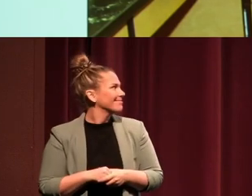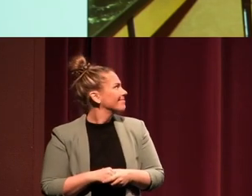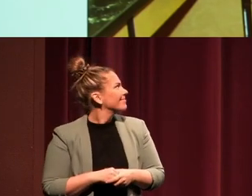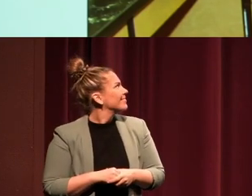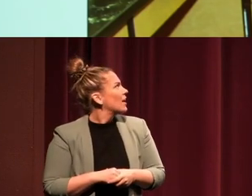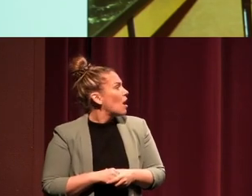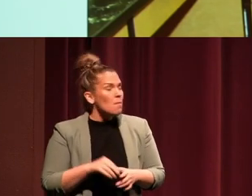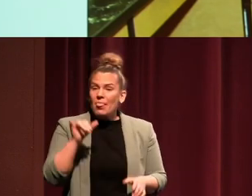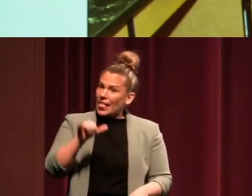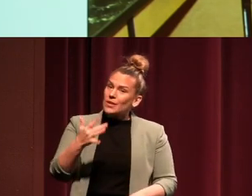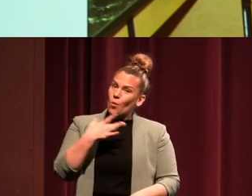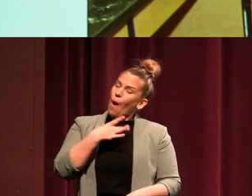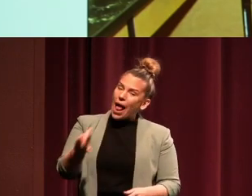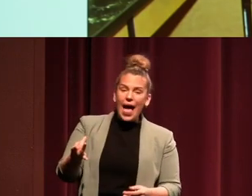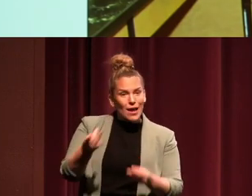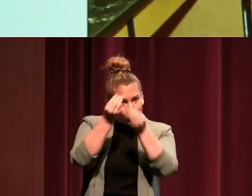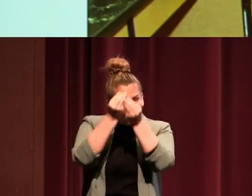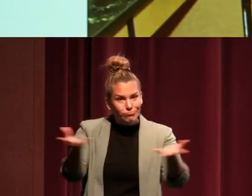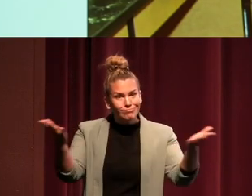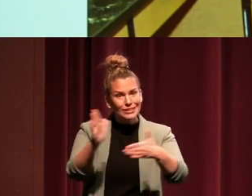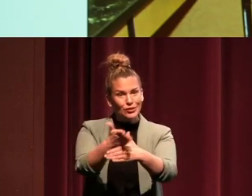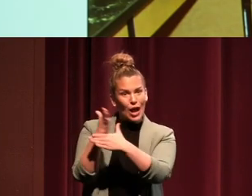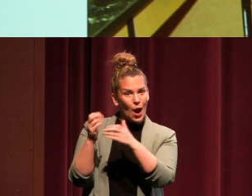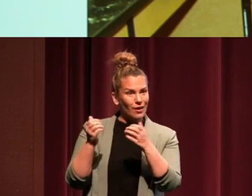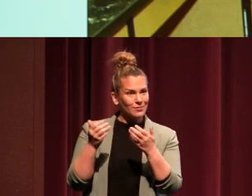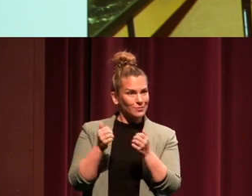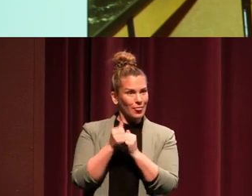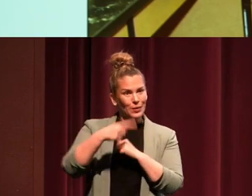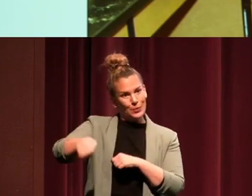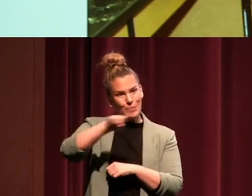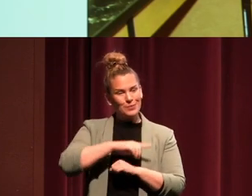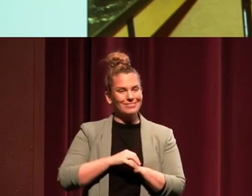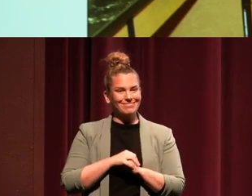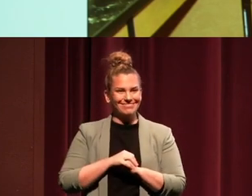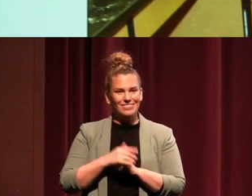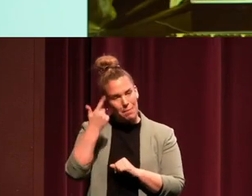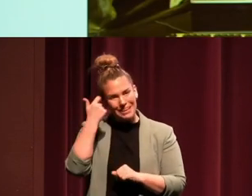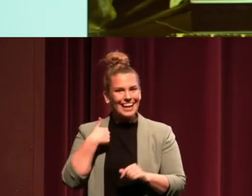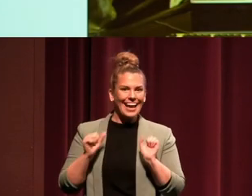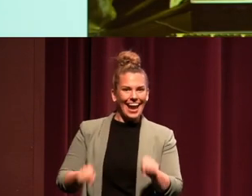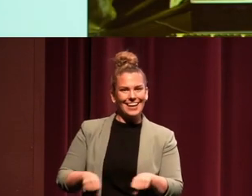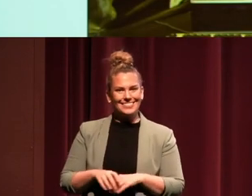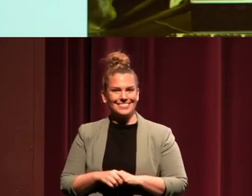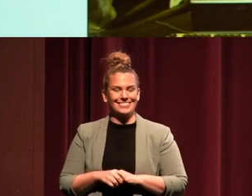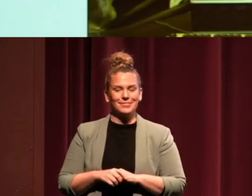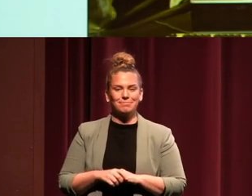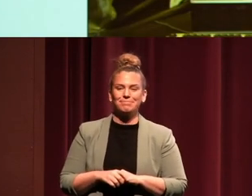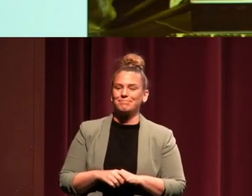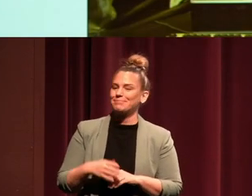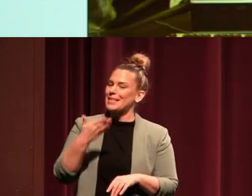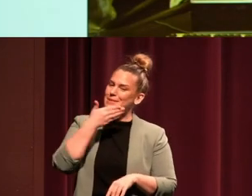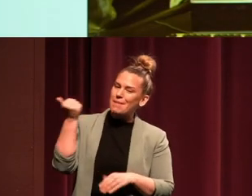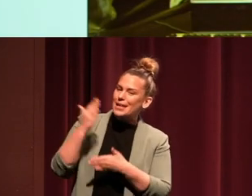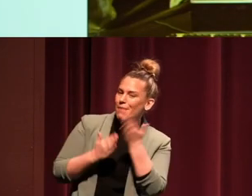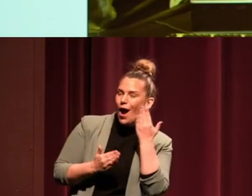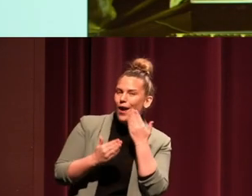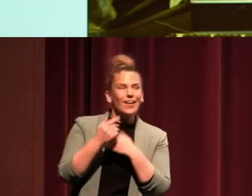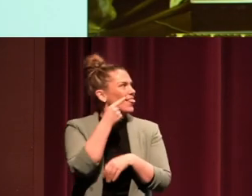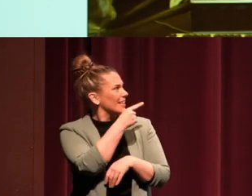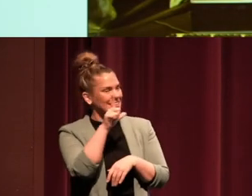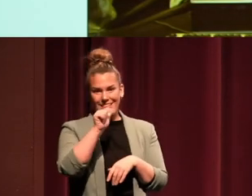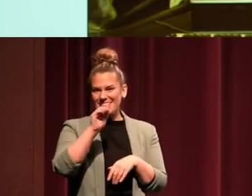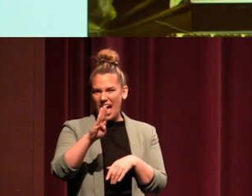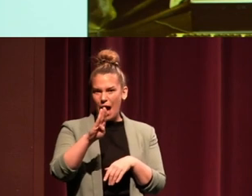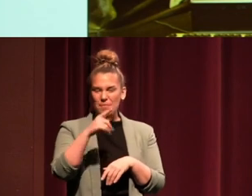he should. Which is why I like to share it as often as I can. The best part of the lab is this